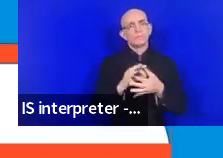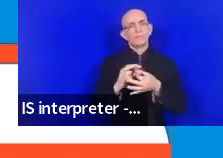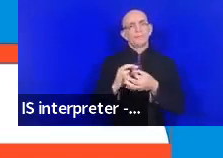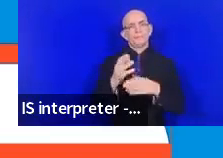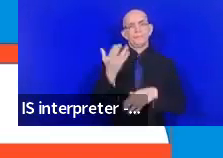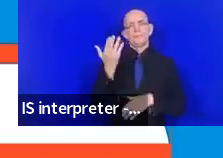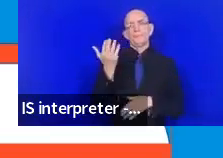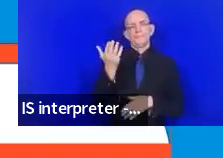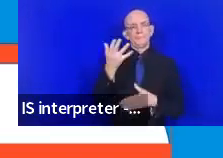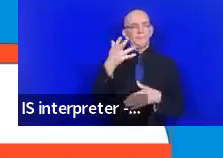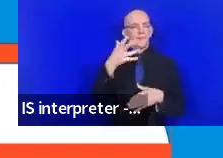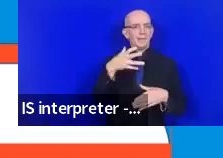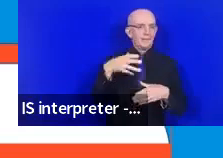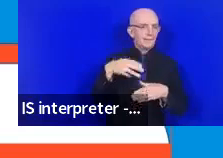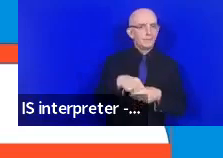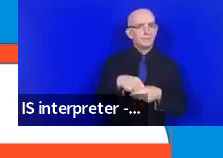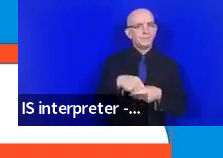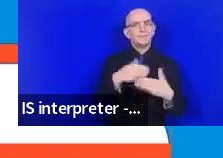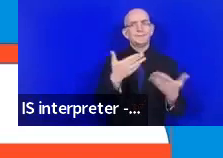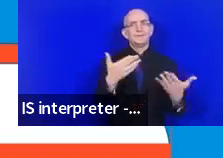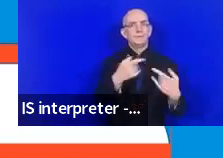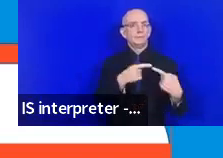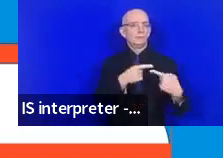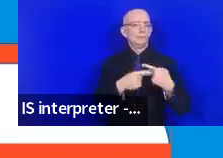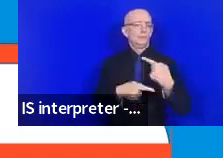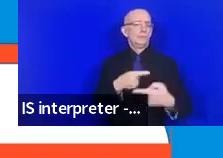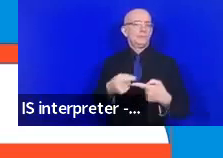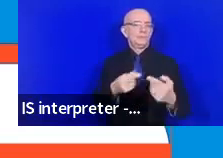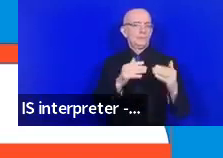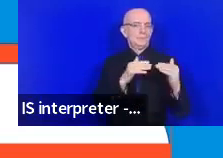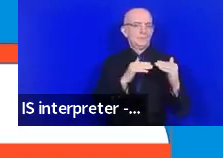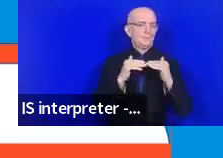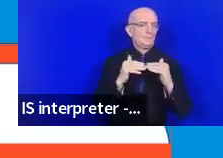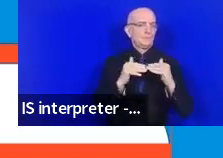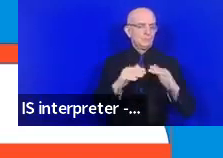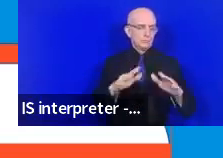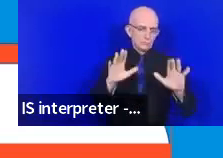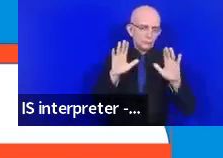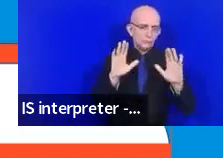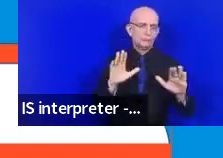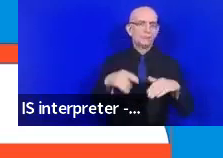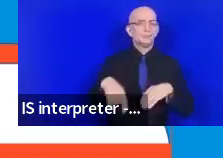decided to respond to the accessibility barriers in feminist spaces.